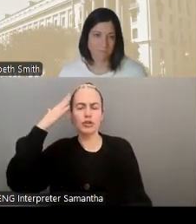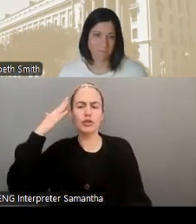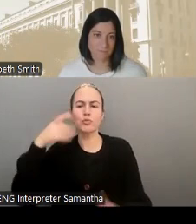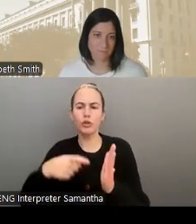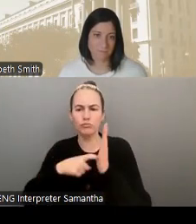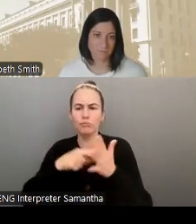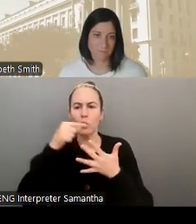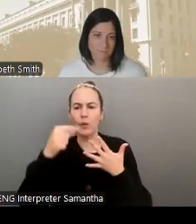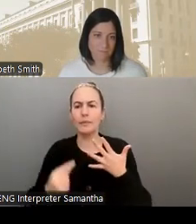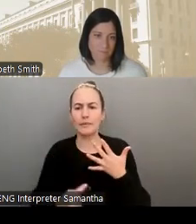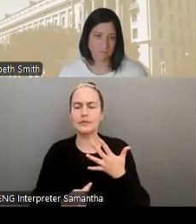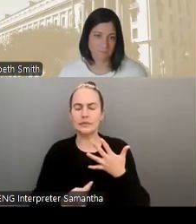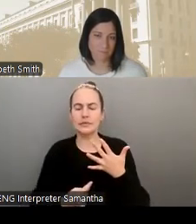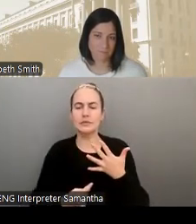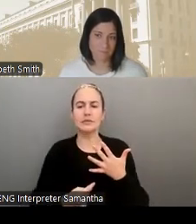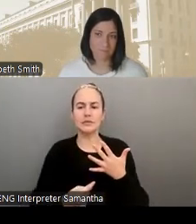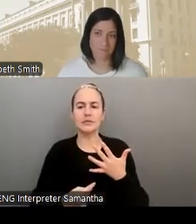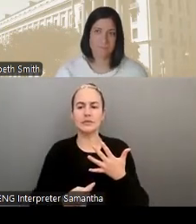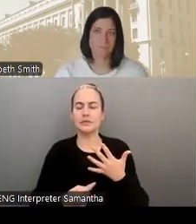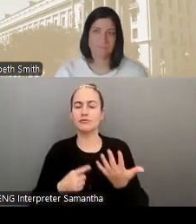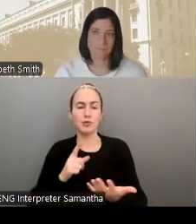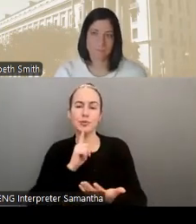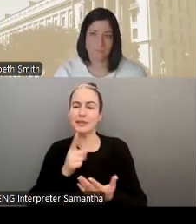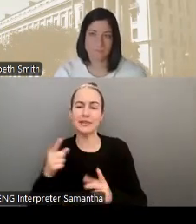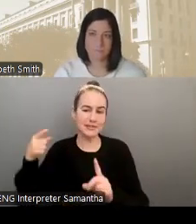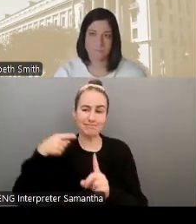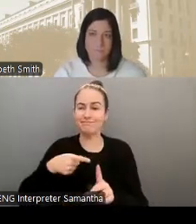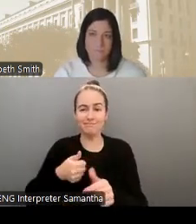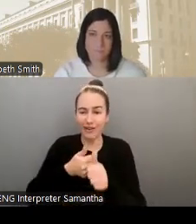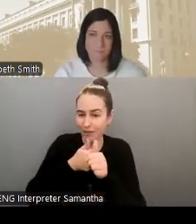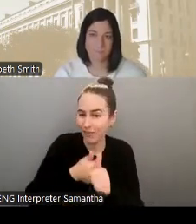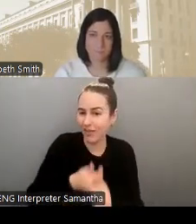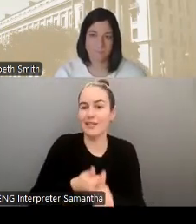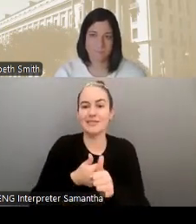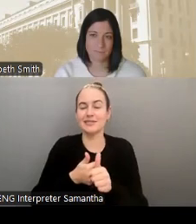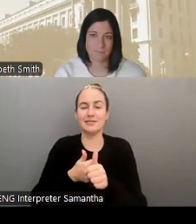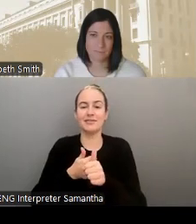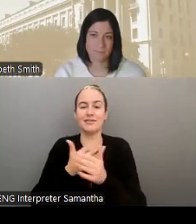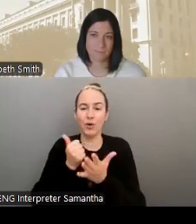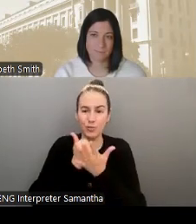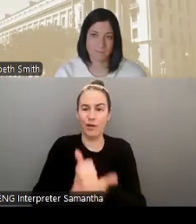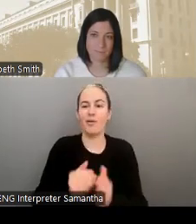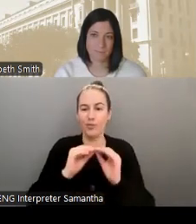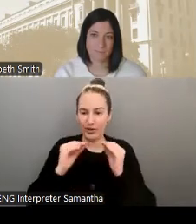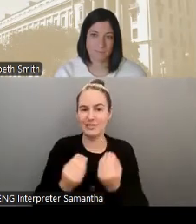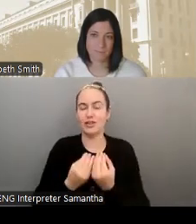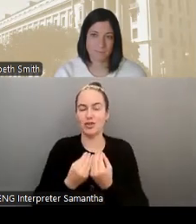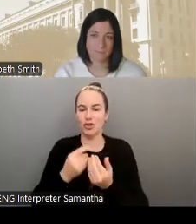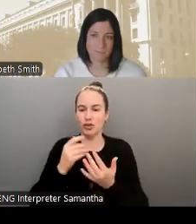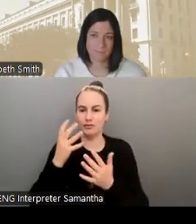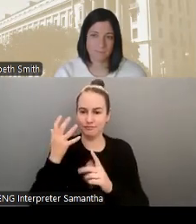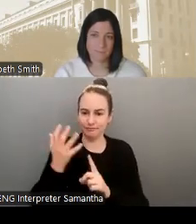is required. And again, it just boils down to compliance and helping your organization ensure compliance with